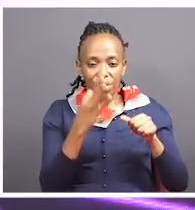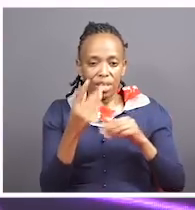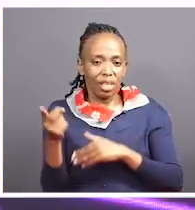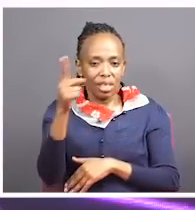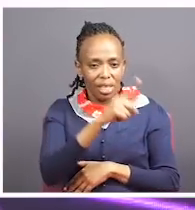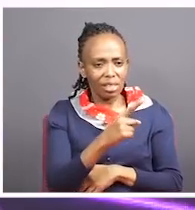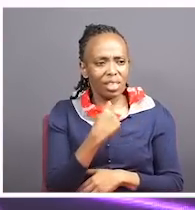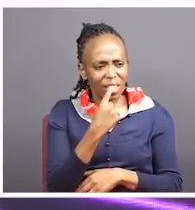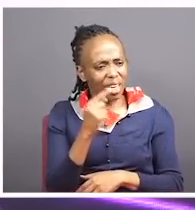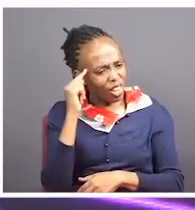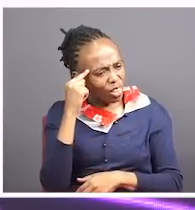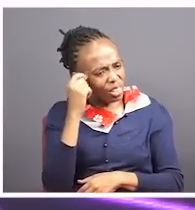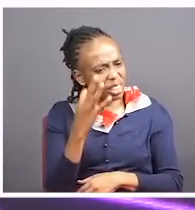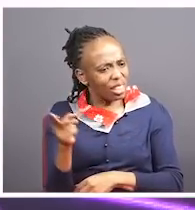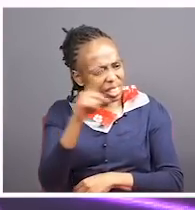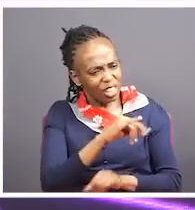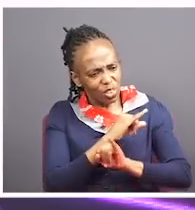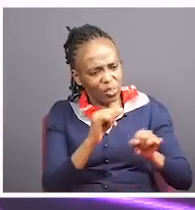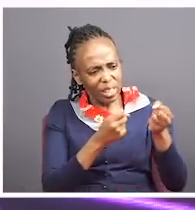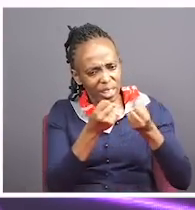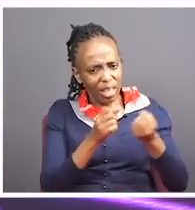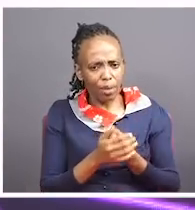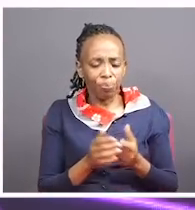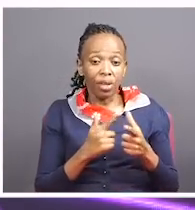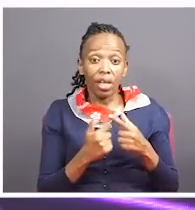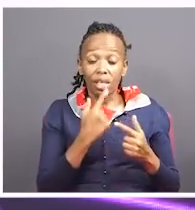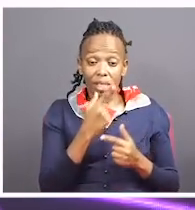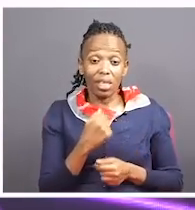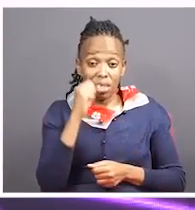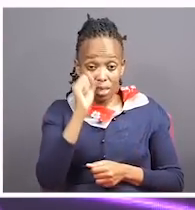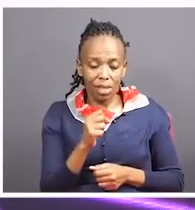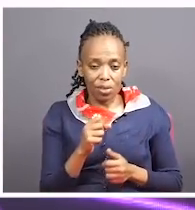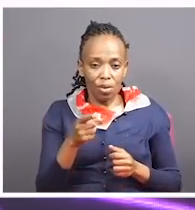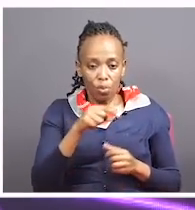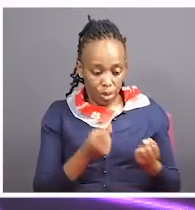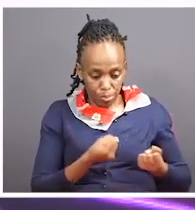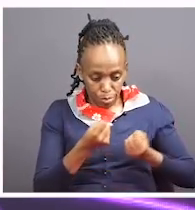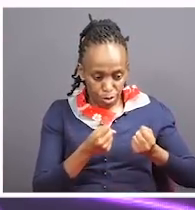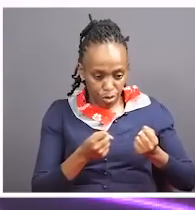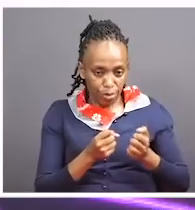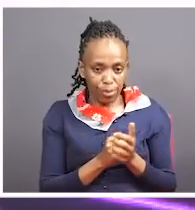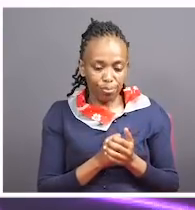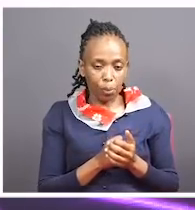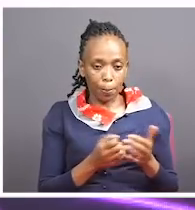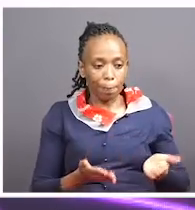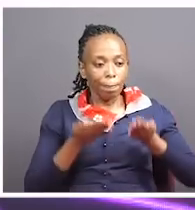at least 3 days. I said, 3 days to clean a car? He said, yeah, you bring. So we took the car.